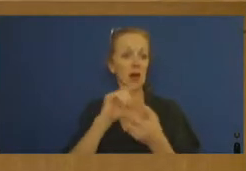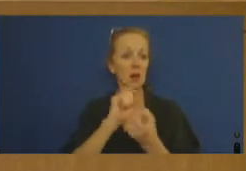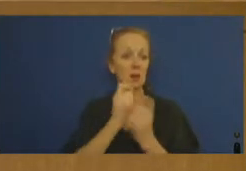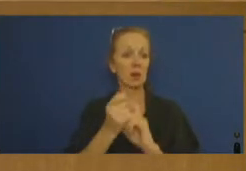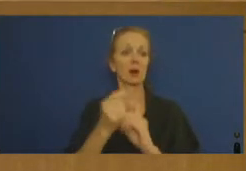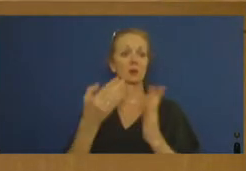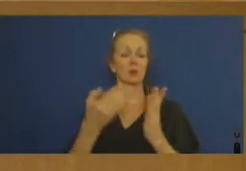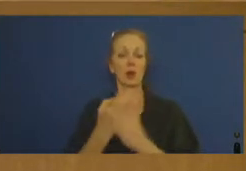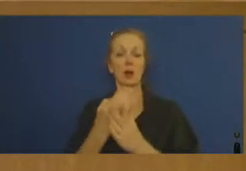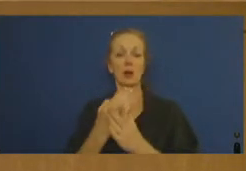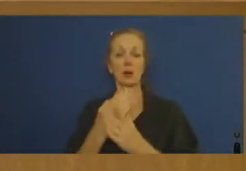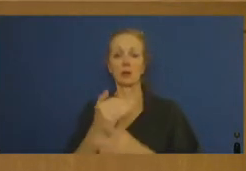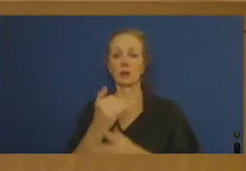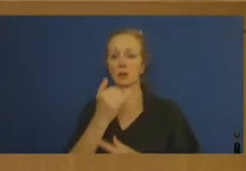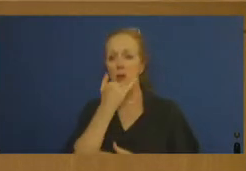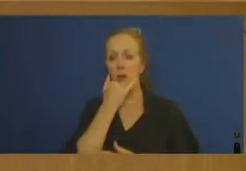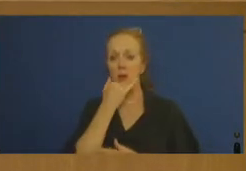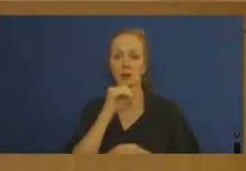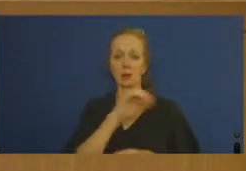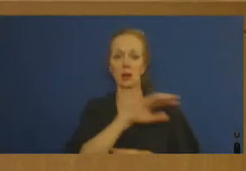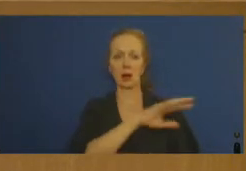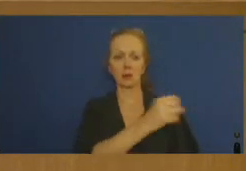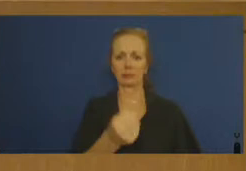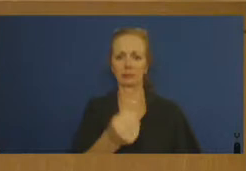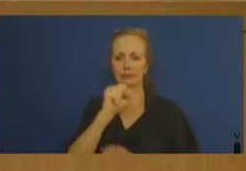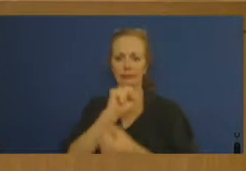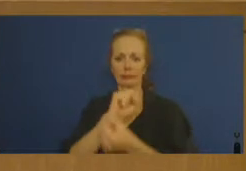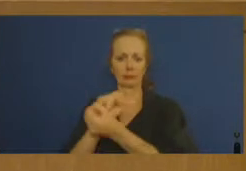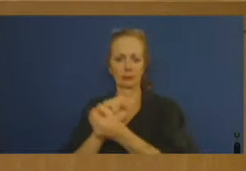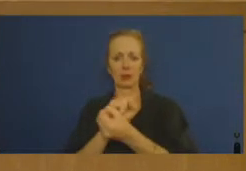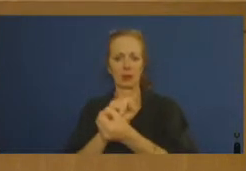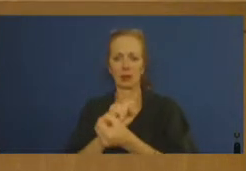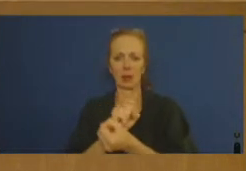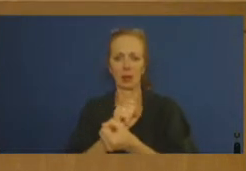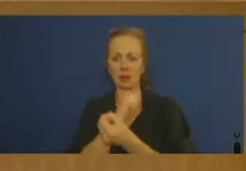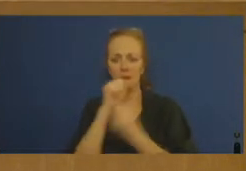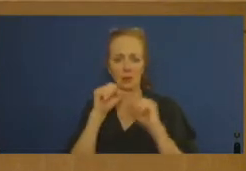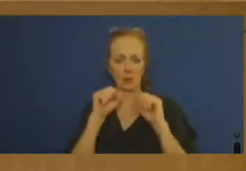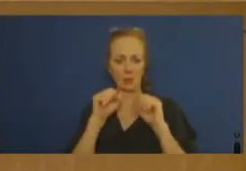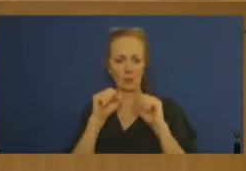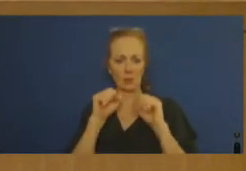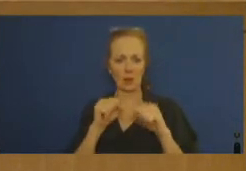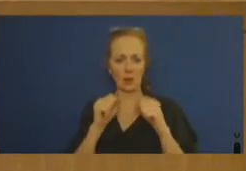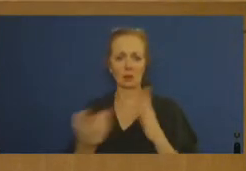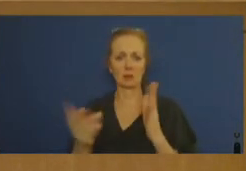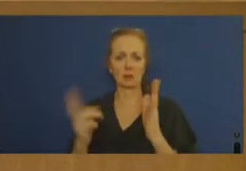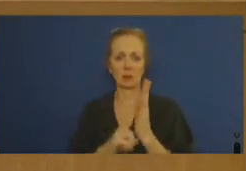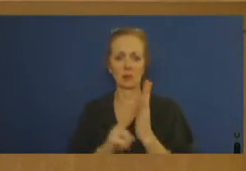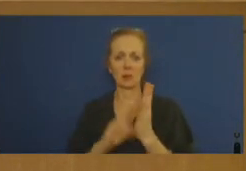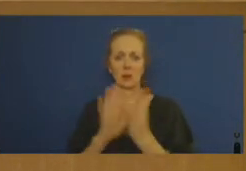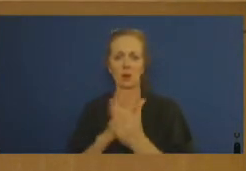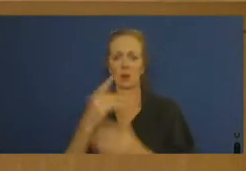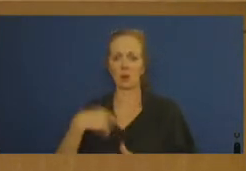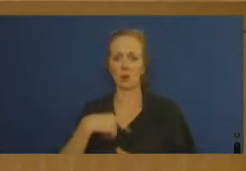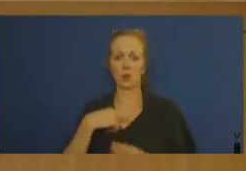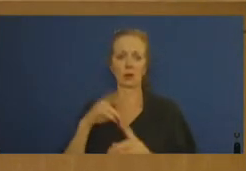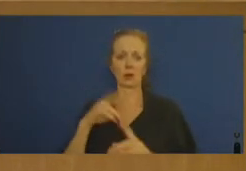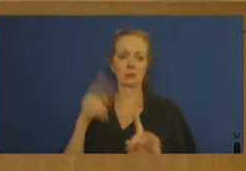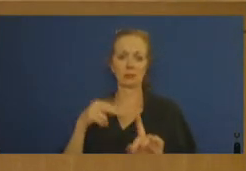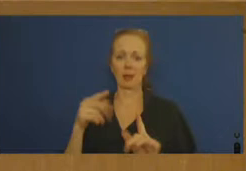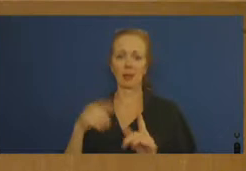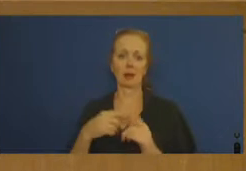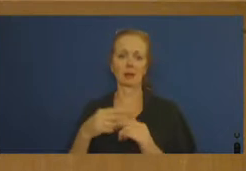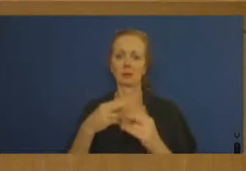got me wrongfully arrested. And now somehow you do not have the ability to sign a paper that states, "We condemn the killing of innocent